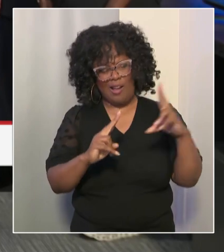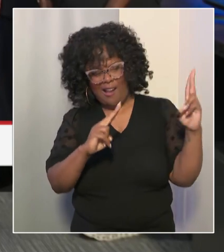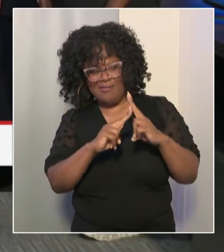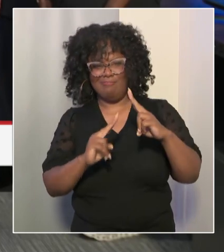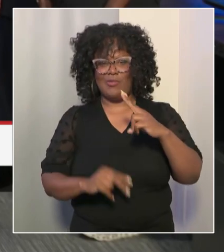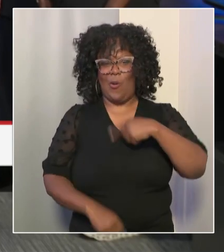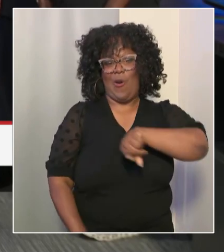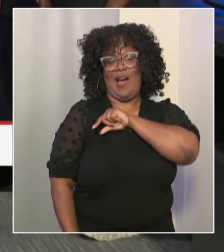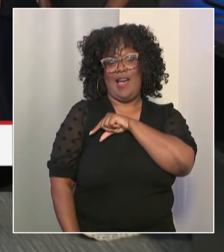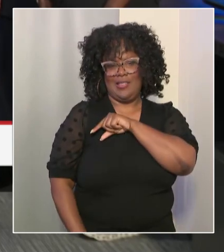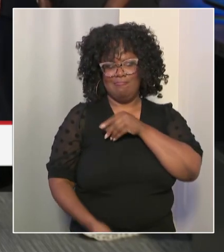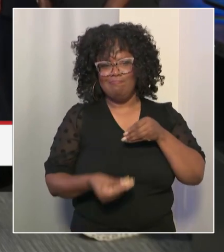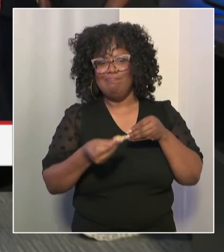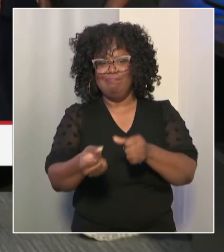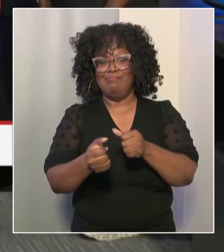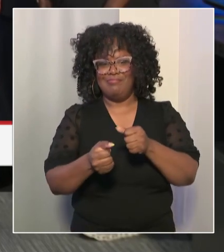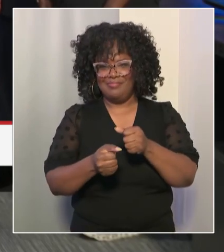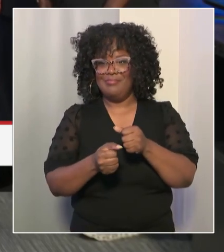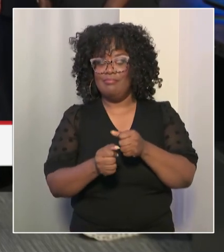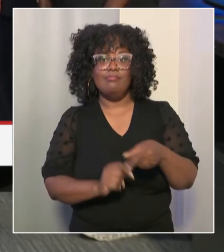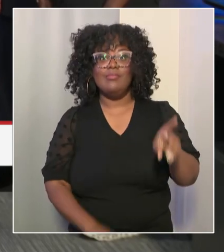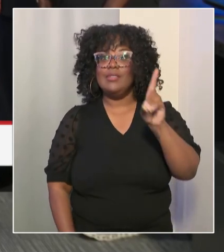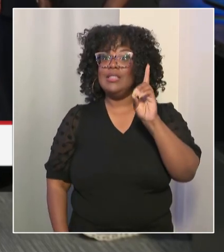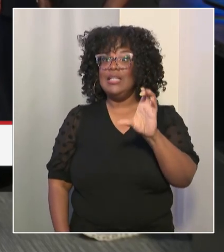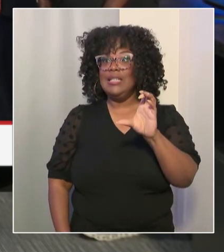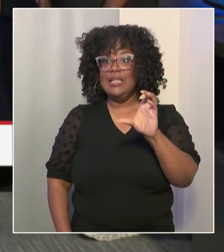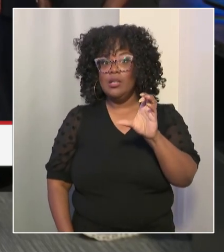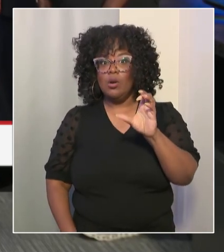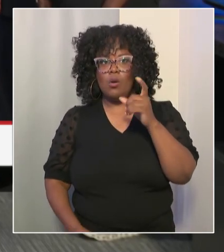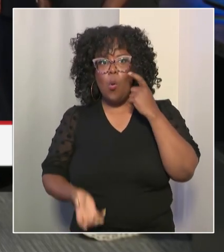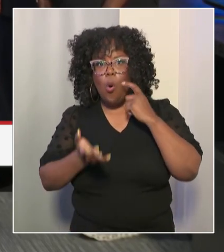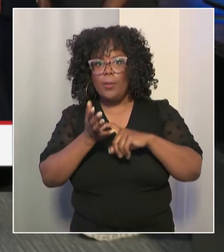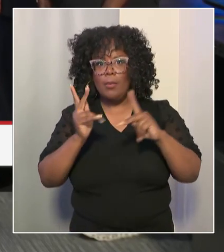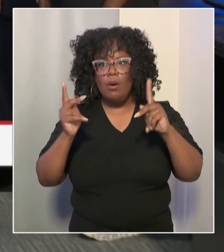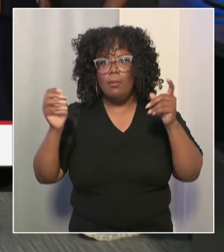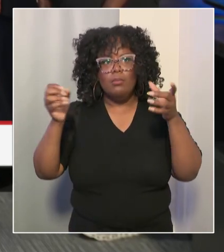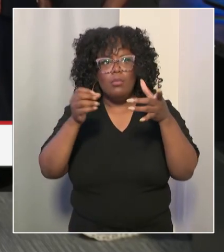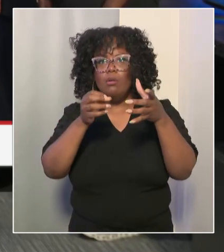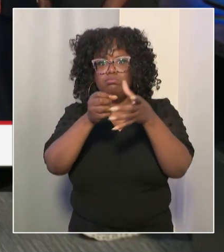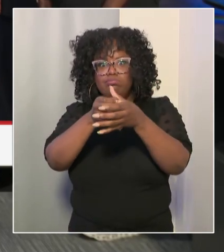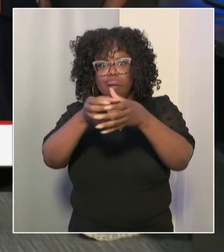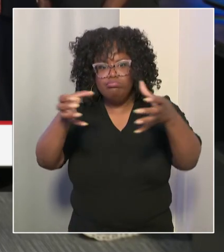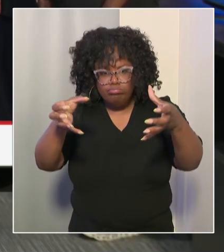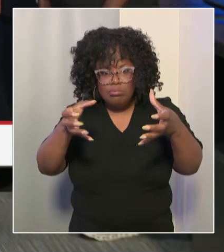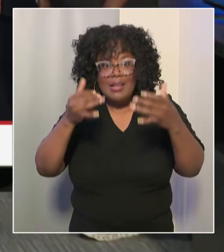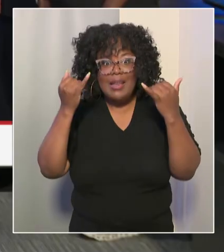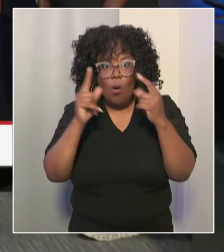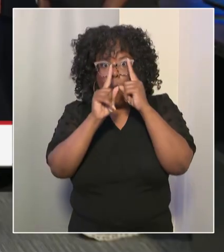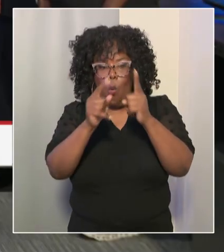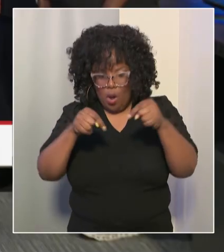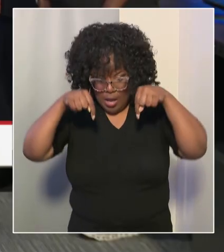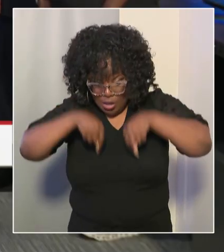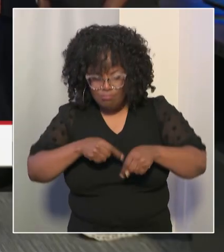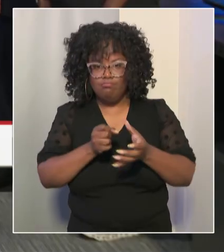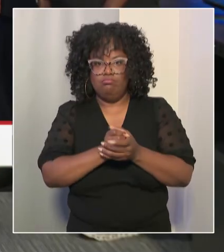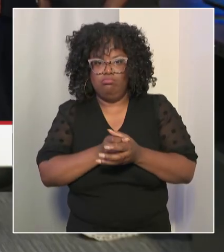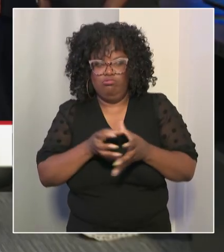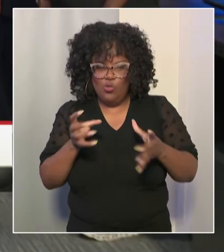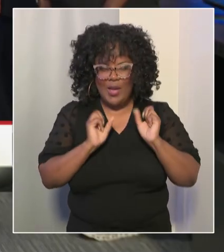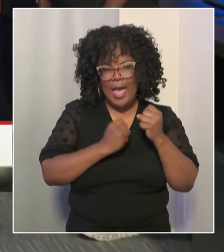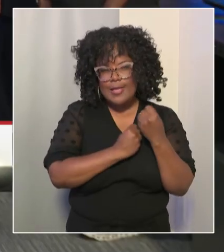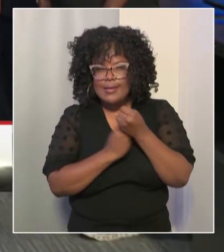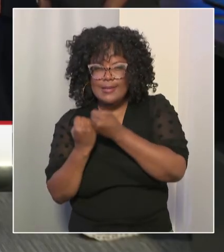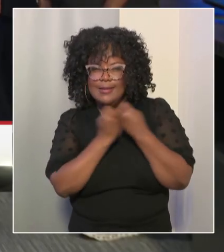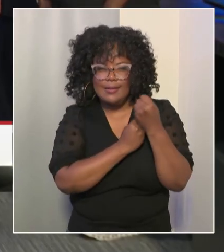want to always make sure that we stay ahead of that growth. I am proud of where we are, and I don't want to lose that momentum. In closing, I would